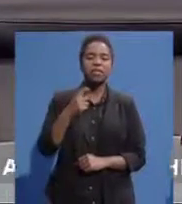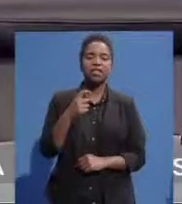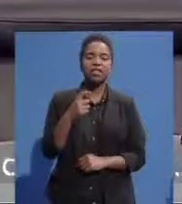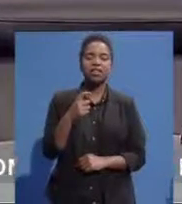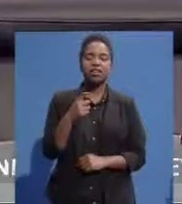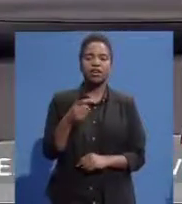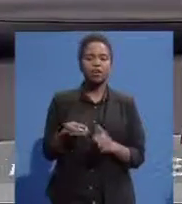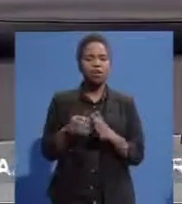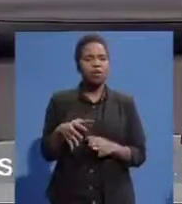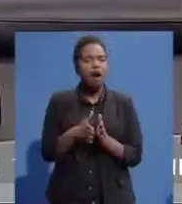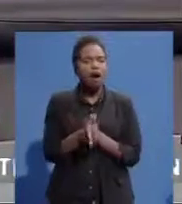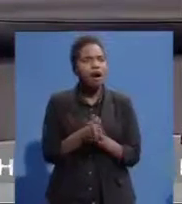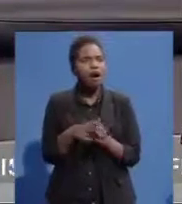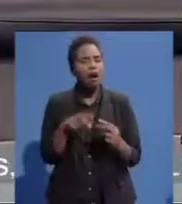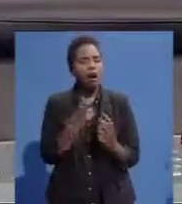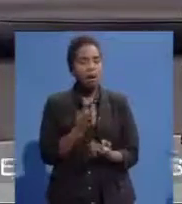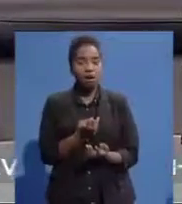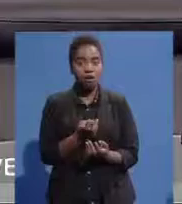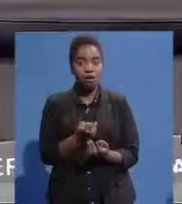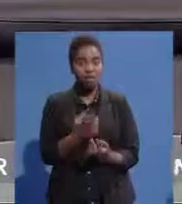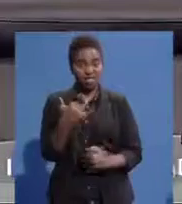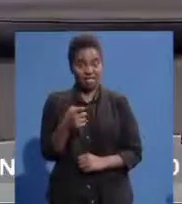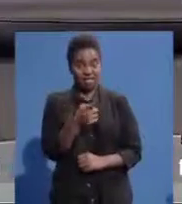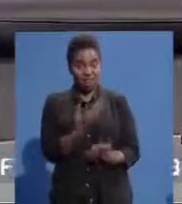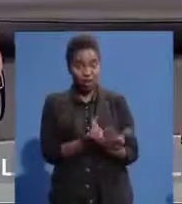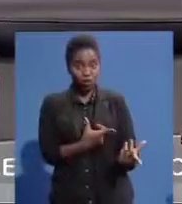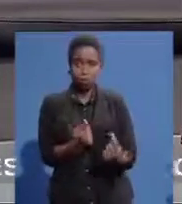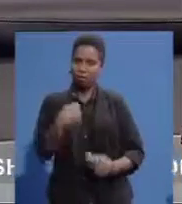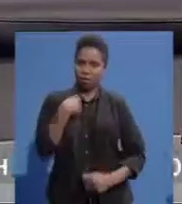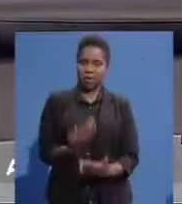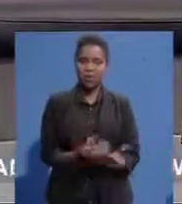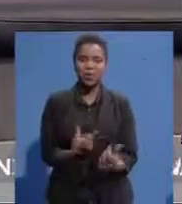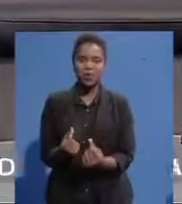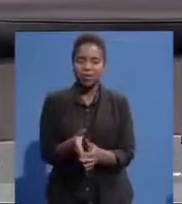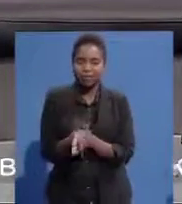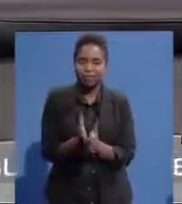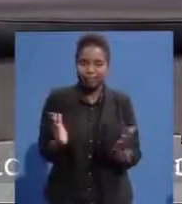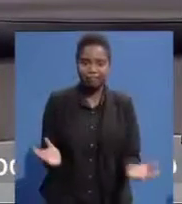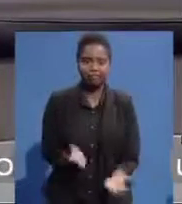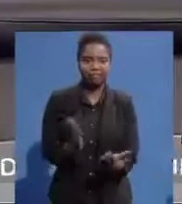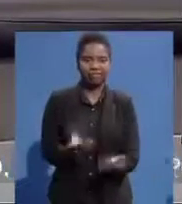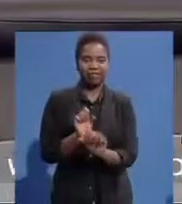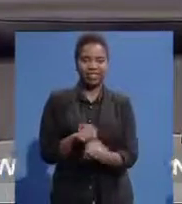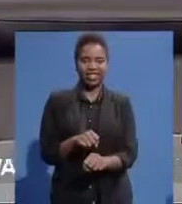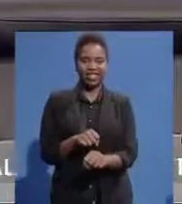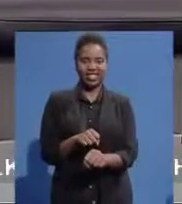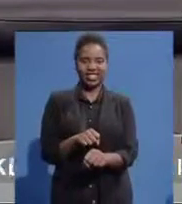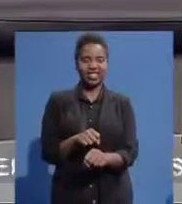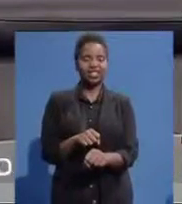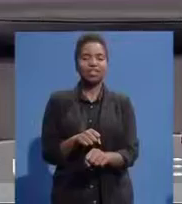inspiring for them, and it encouraged them to do the same. I mean, I should think everybody who encountered him at that